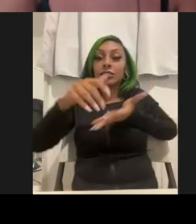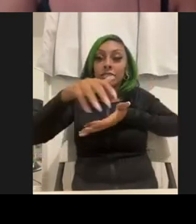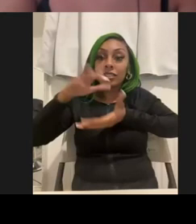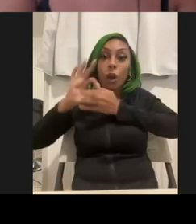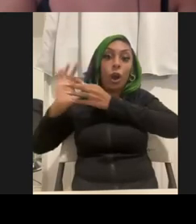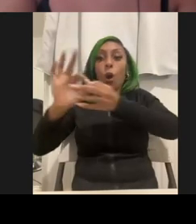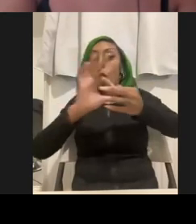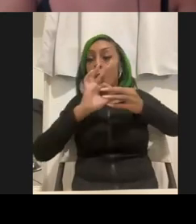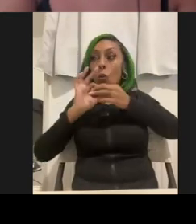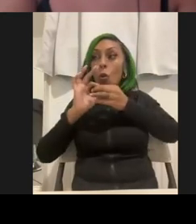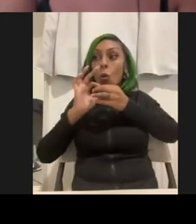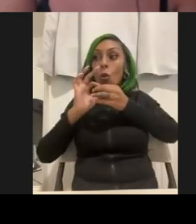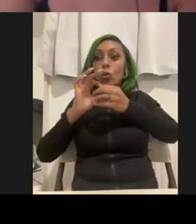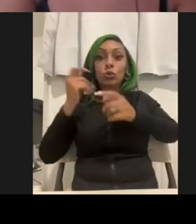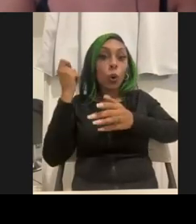executives,